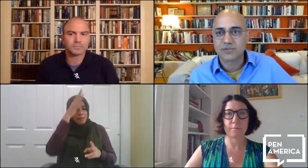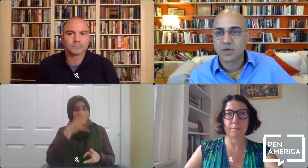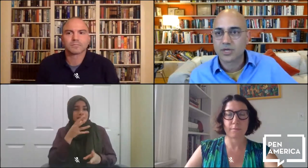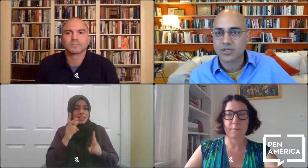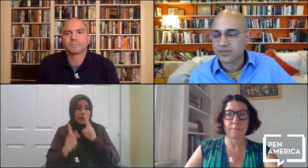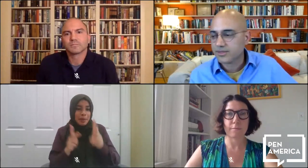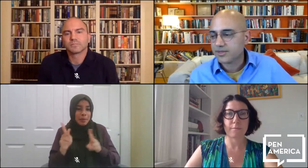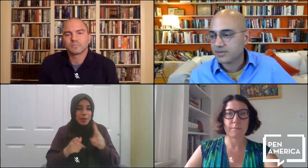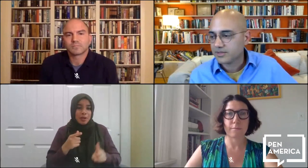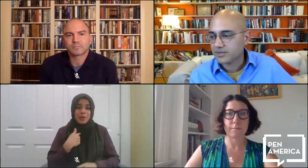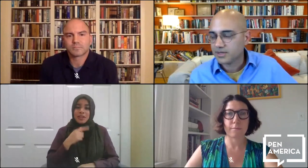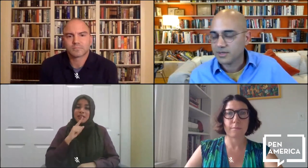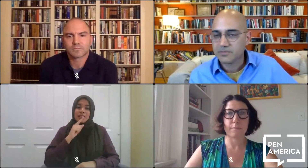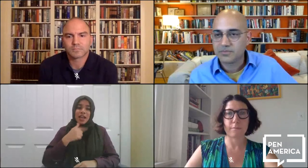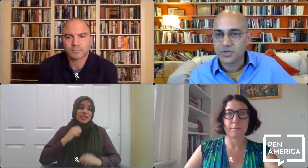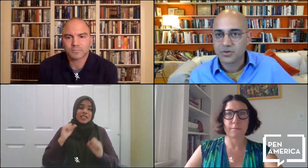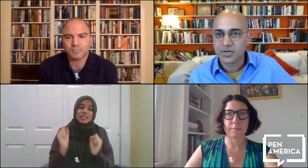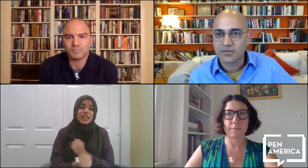I've gone to,